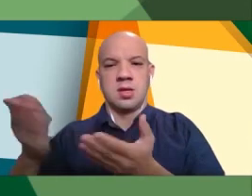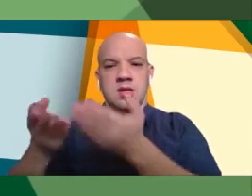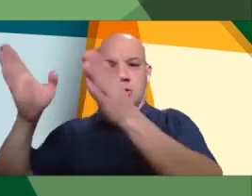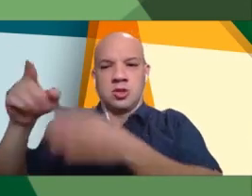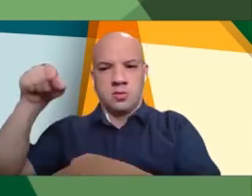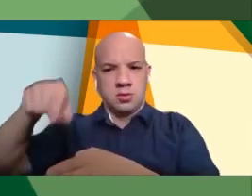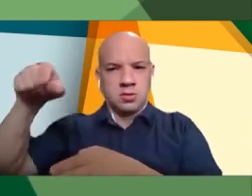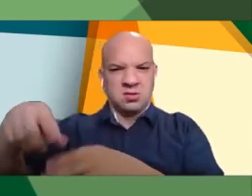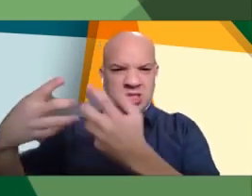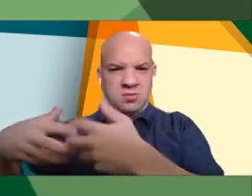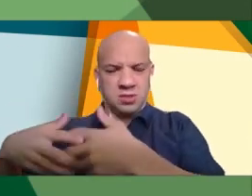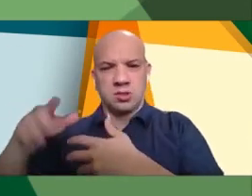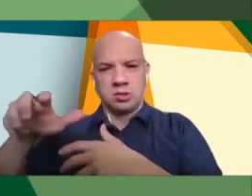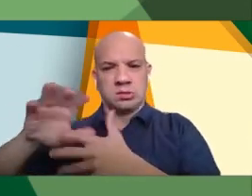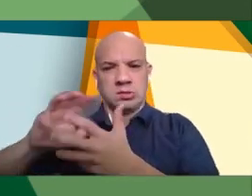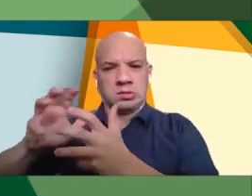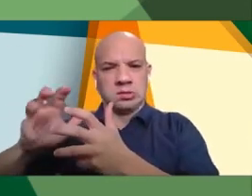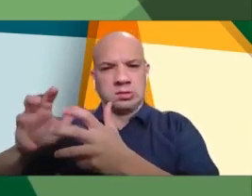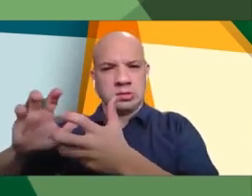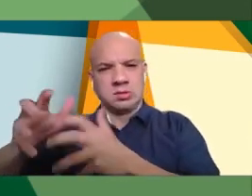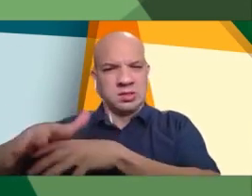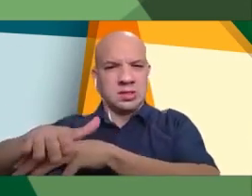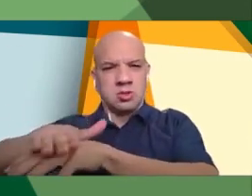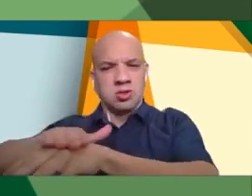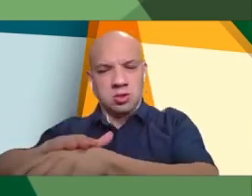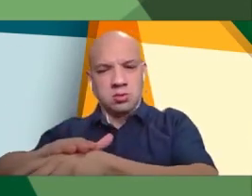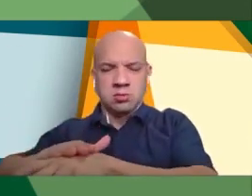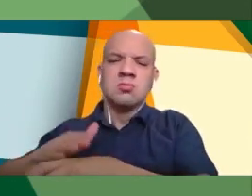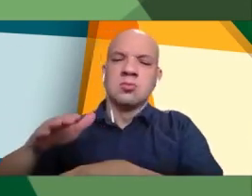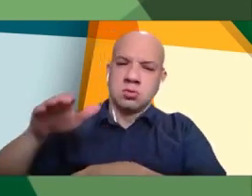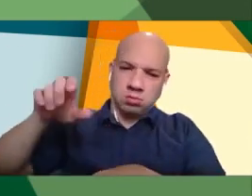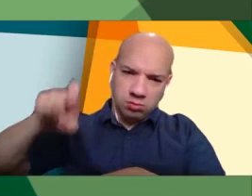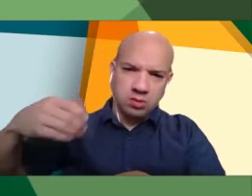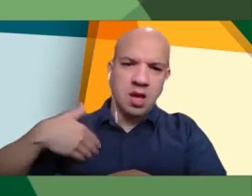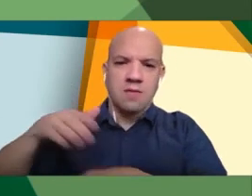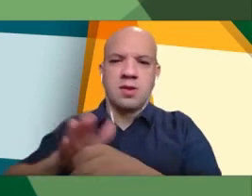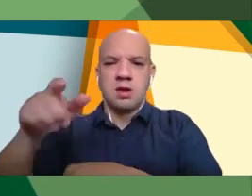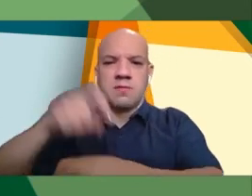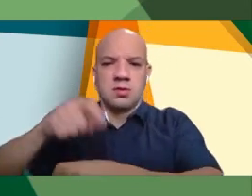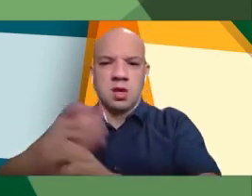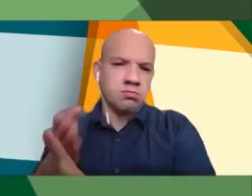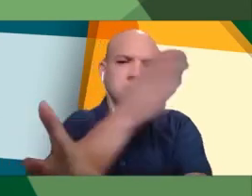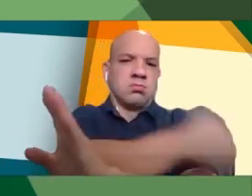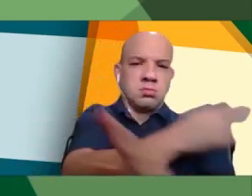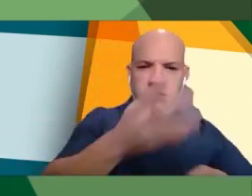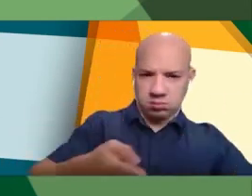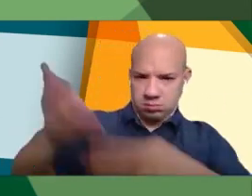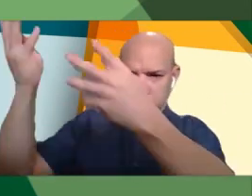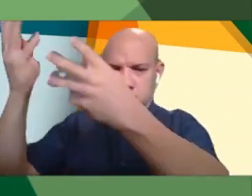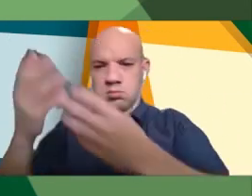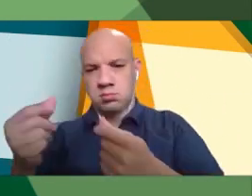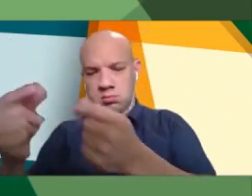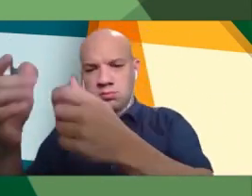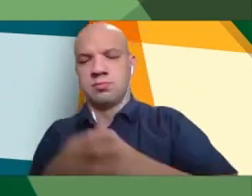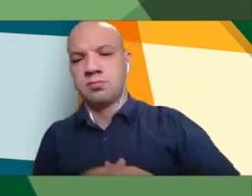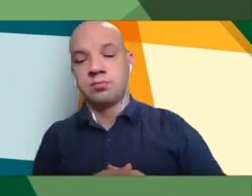and leave ample time to prepare and submit your proposal. Proposers bear the risk of website